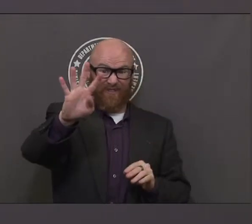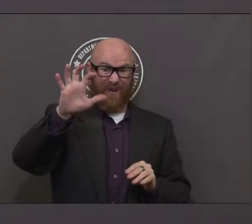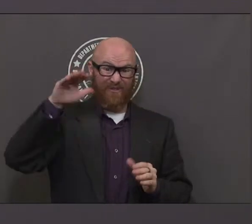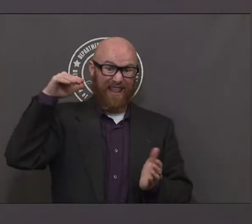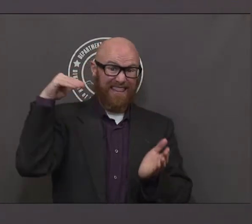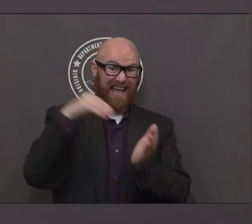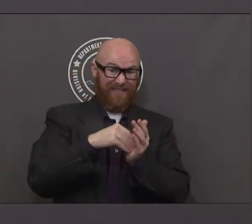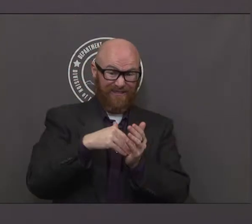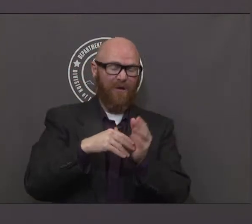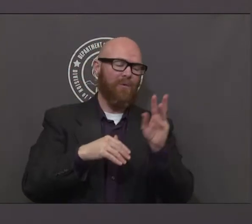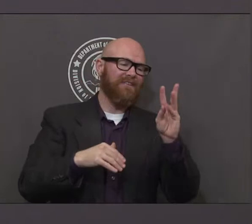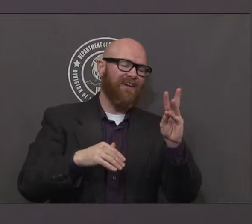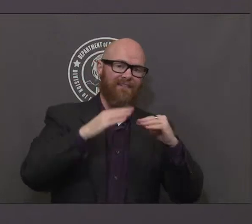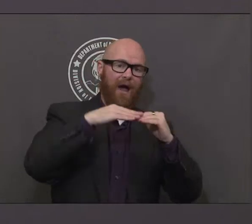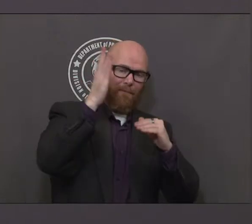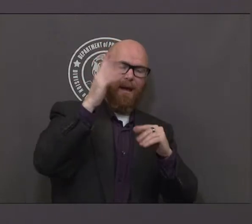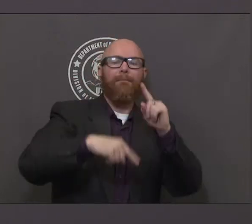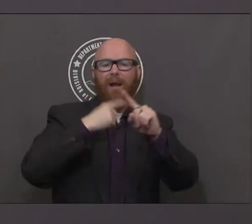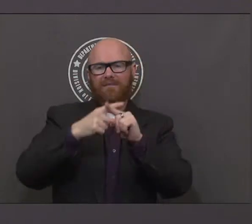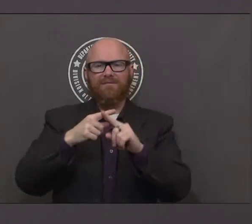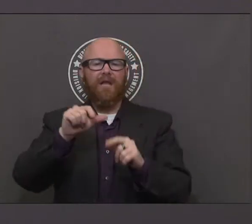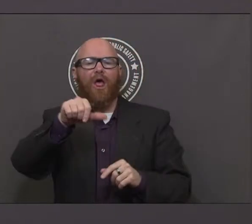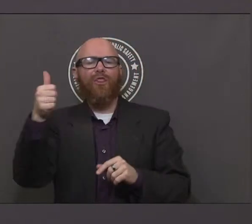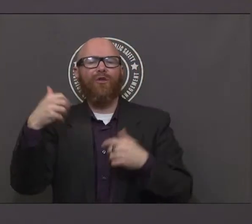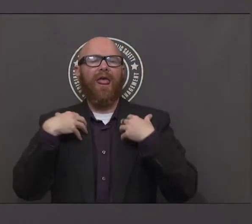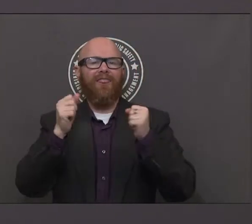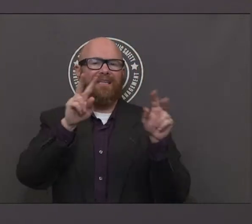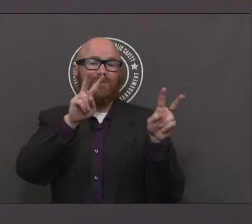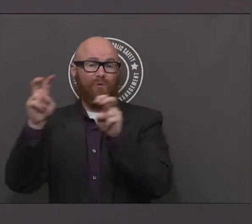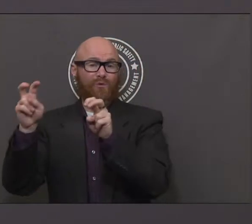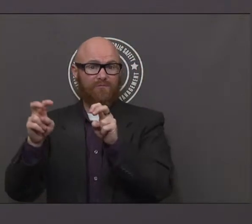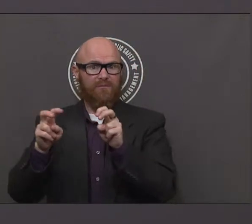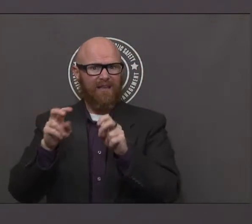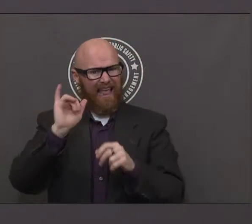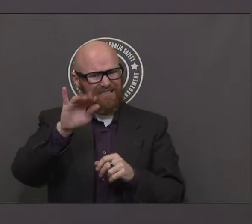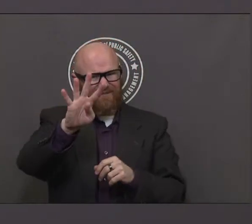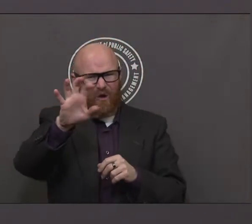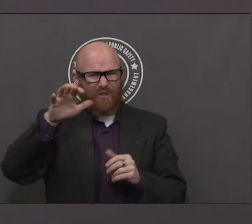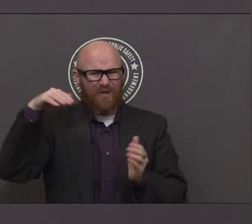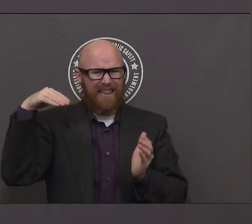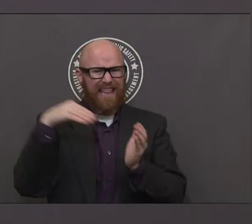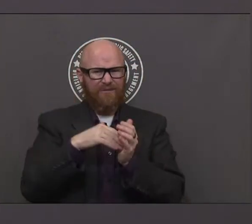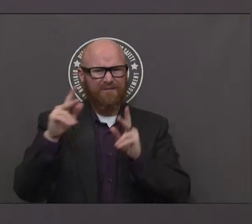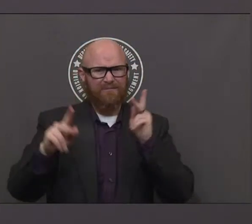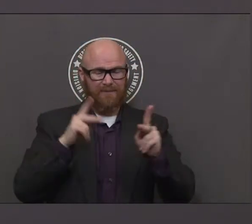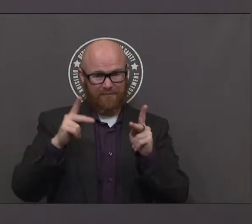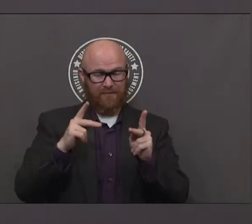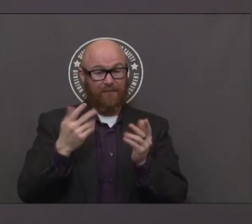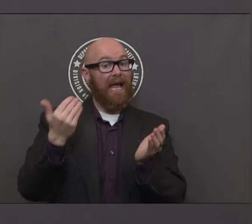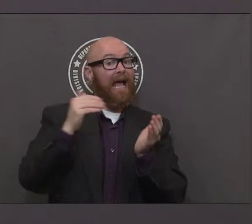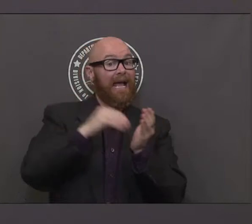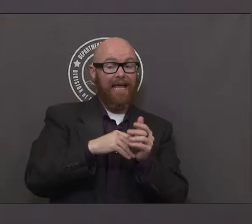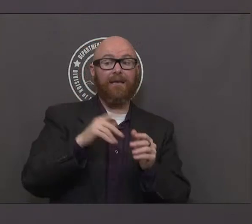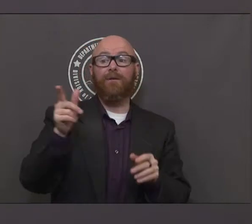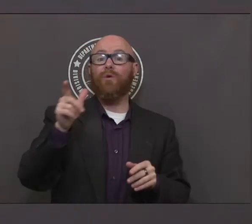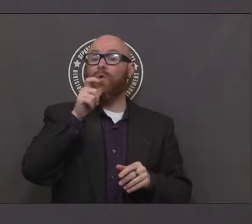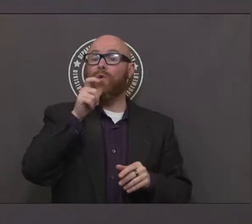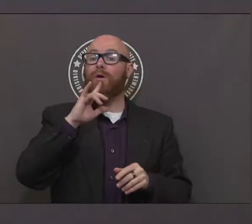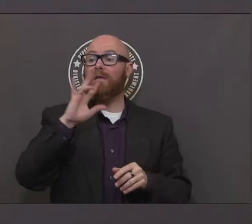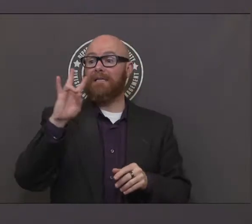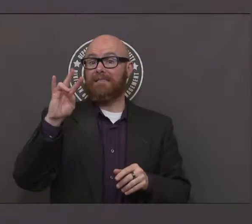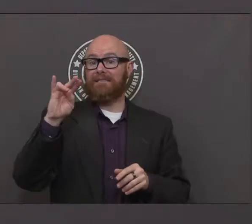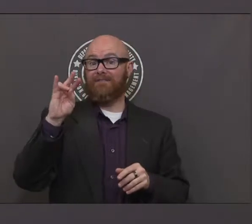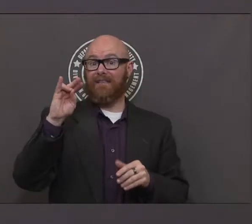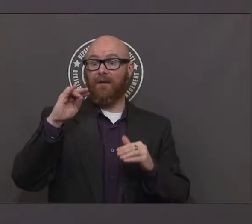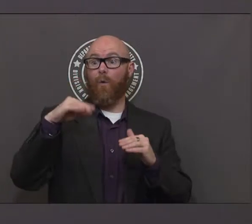people with comorbidities and age 65 and older, is that we don't then push the 70-year-olds and older to the back